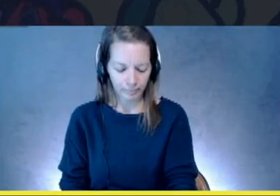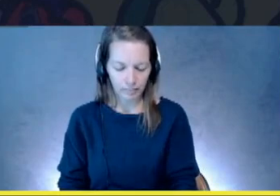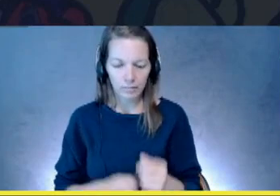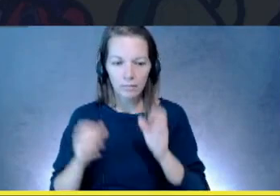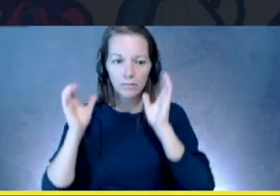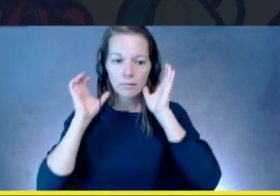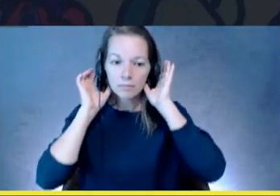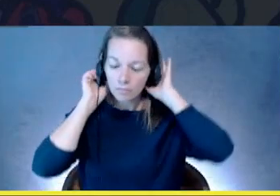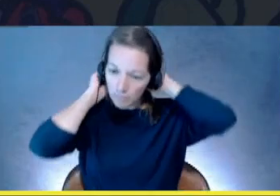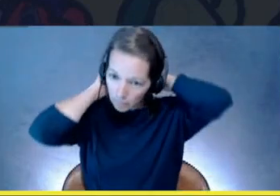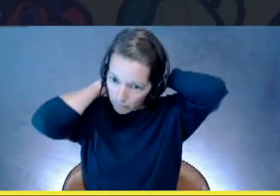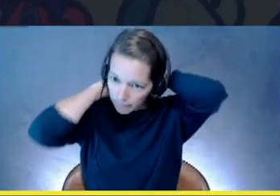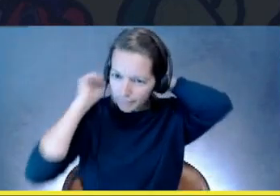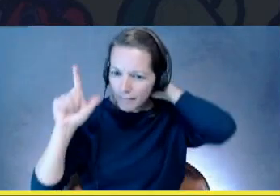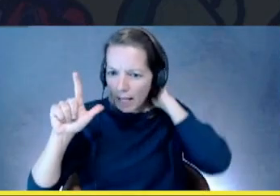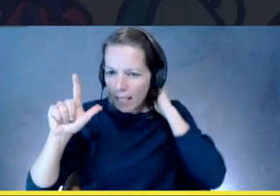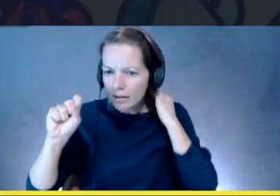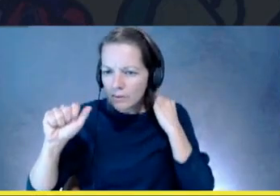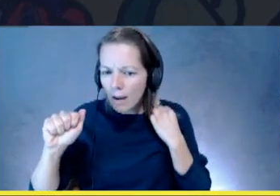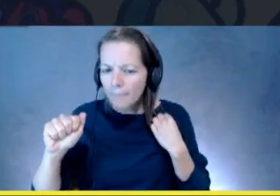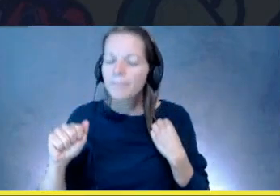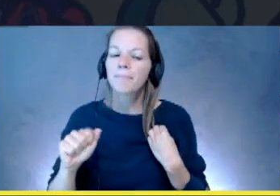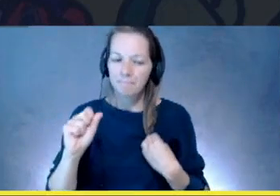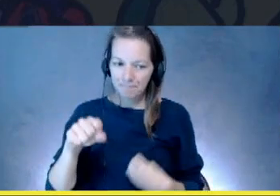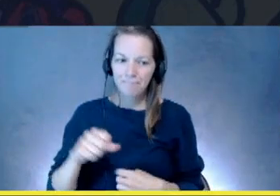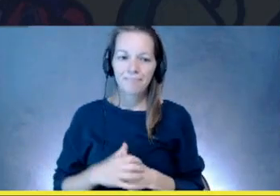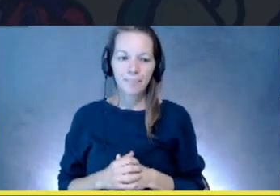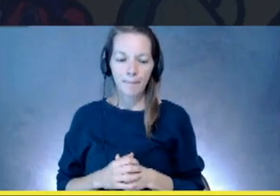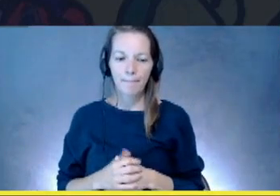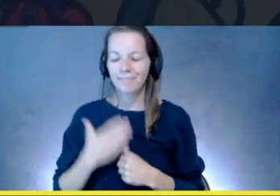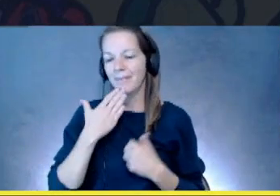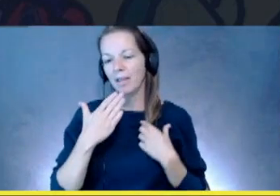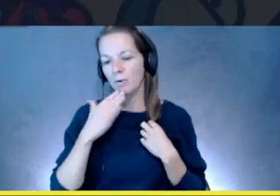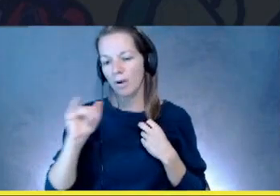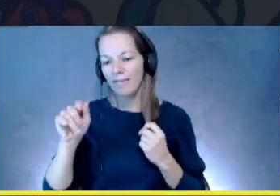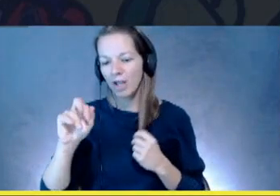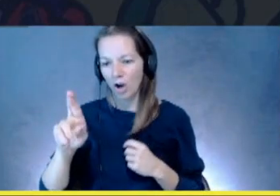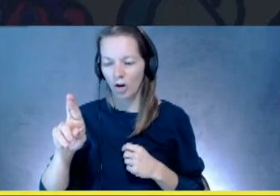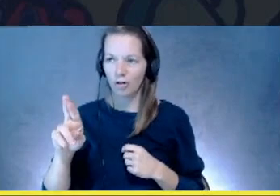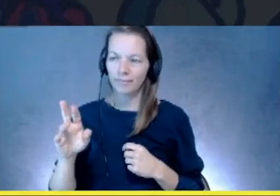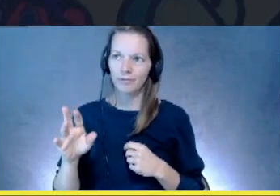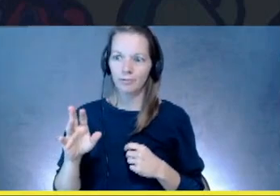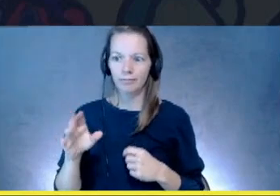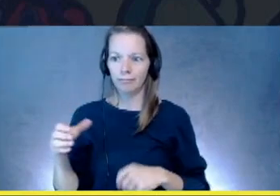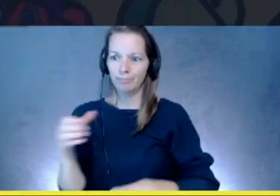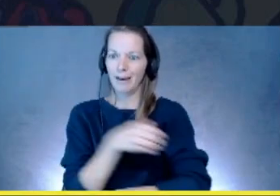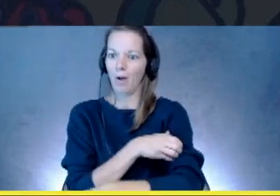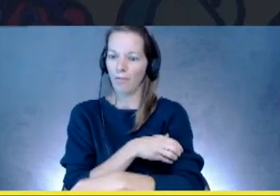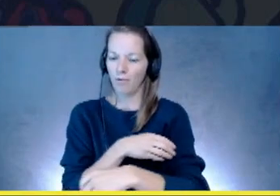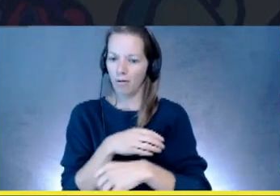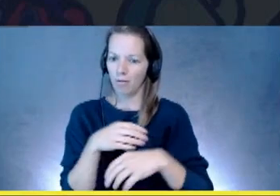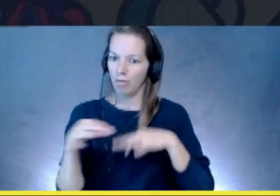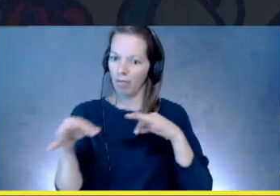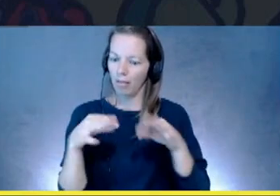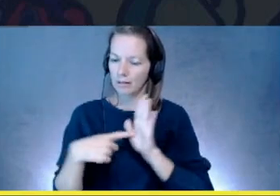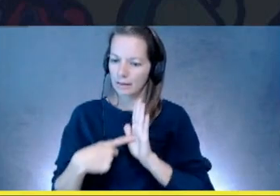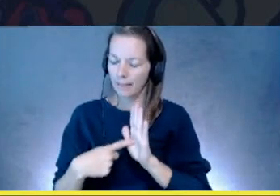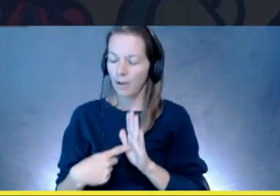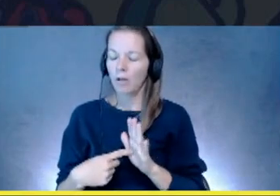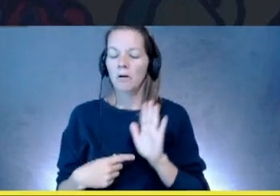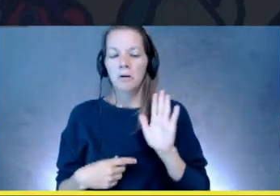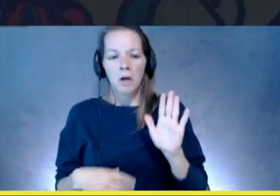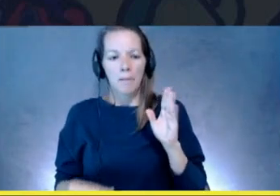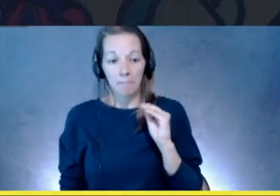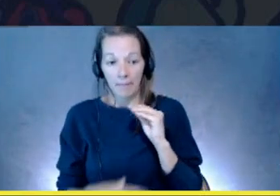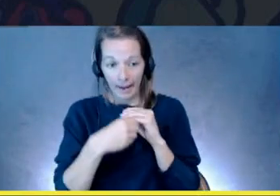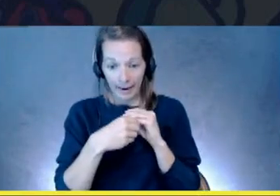Lisa, yes. Yeah, and thank you, Javier, for such a kind of powerful example. Let me just say, though, that